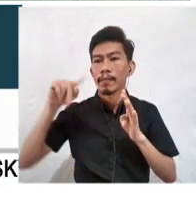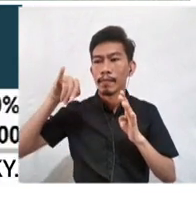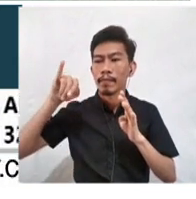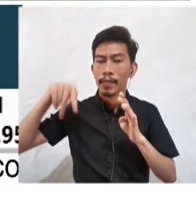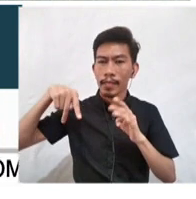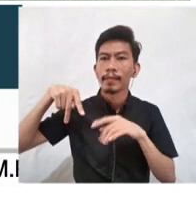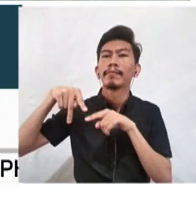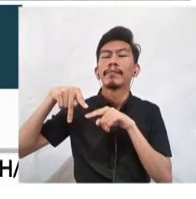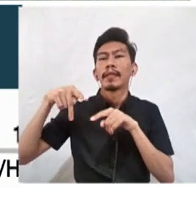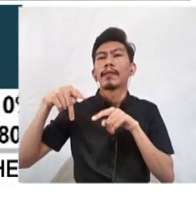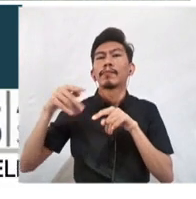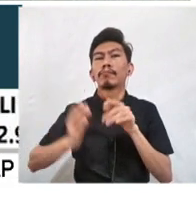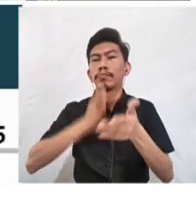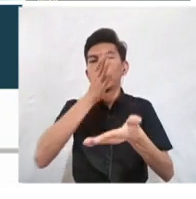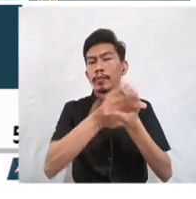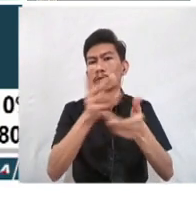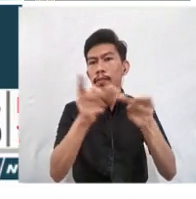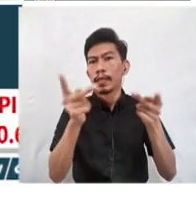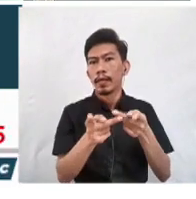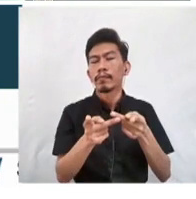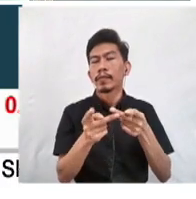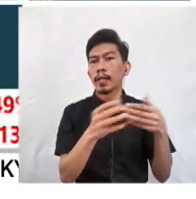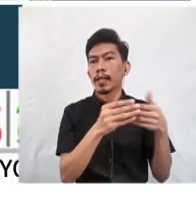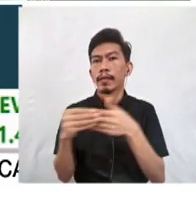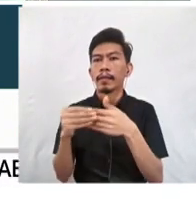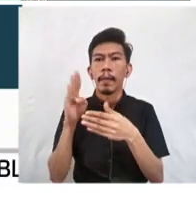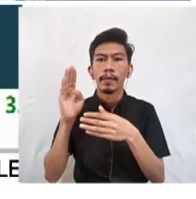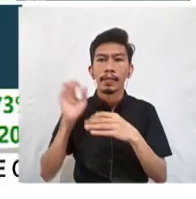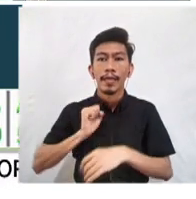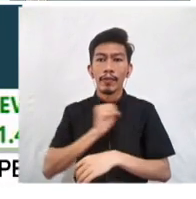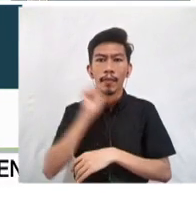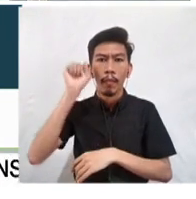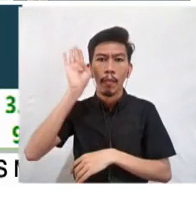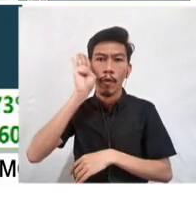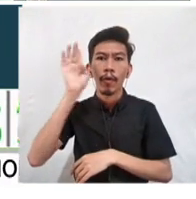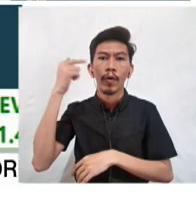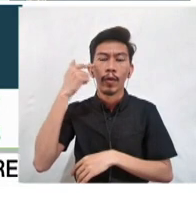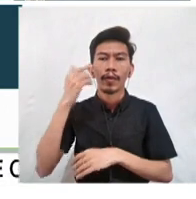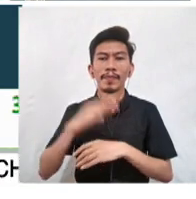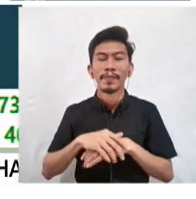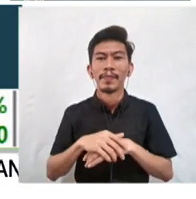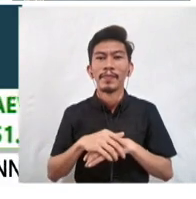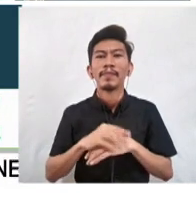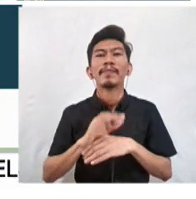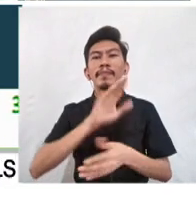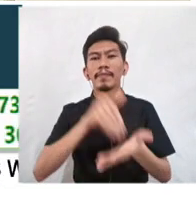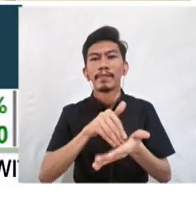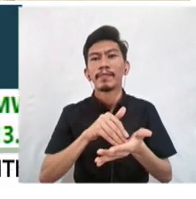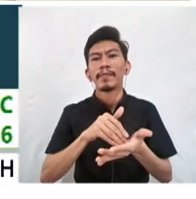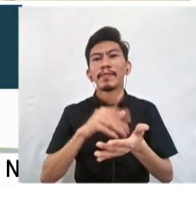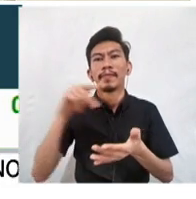present, to be led by Senator Bongo, this will be done in the head office of the Philippine Economic Zone